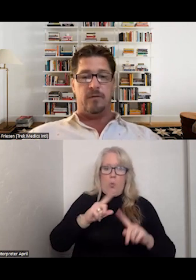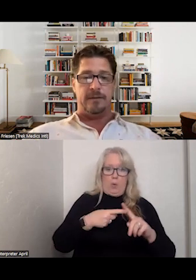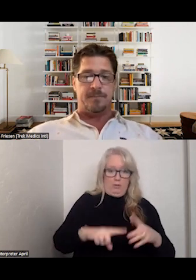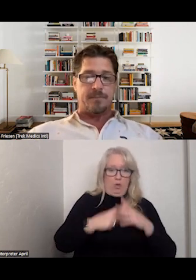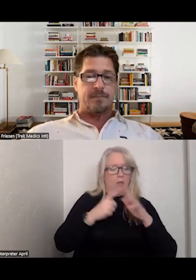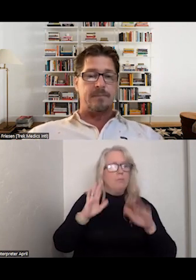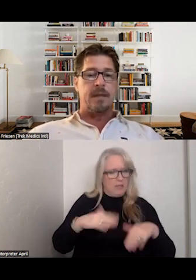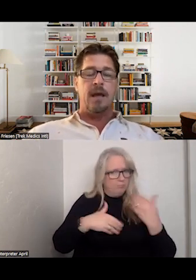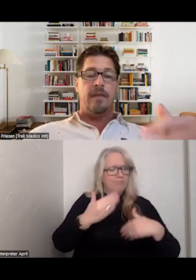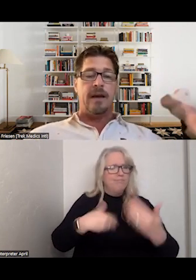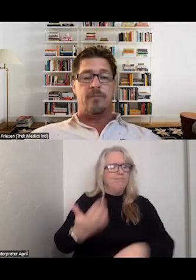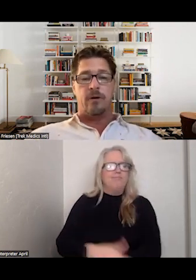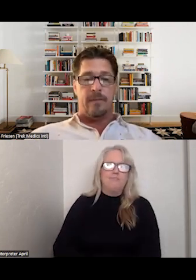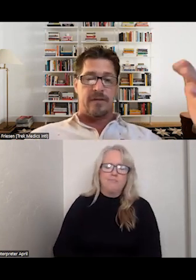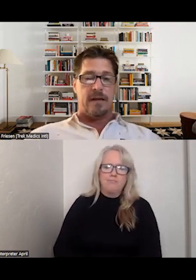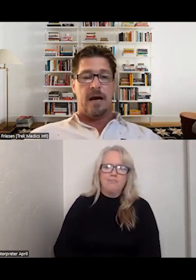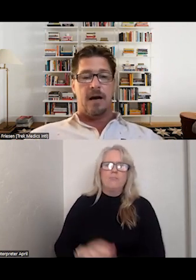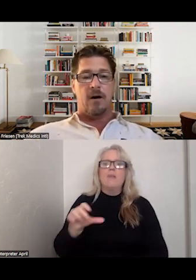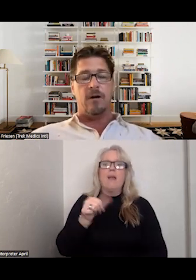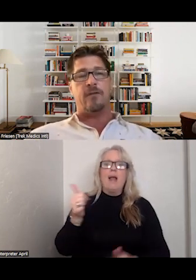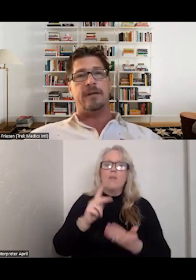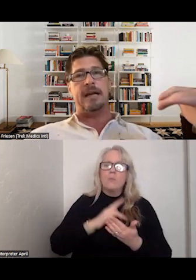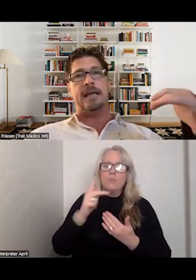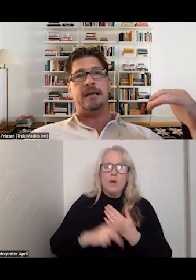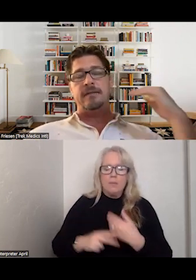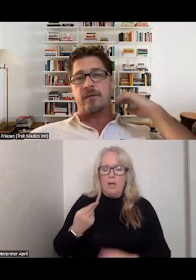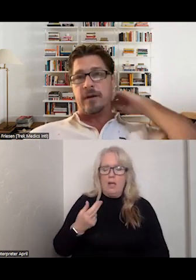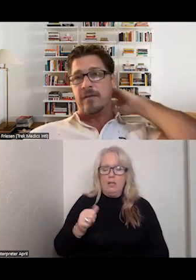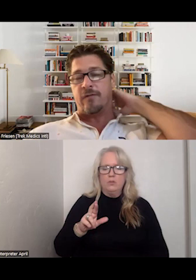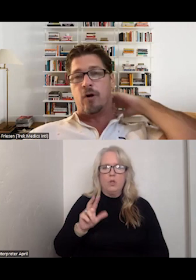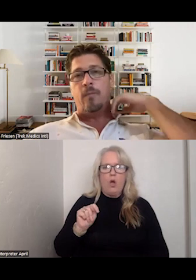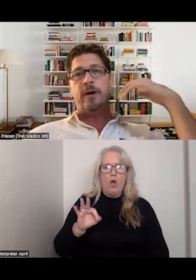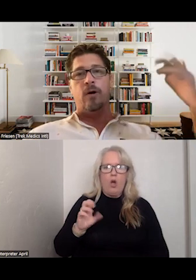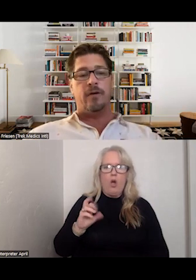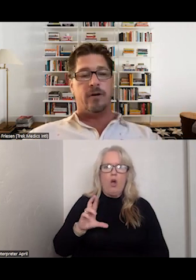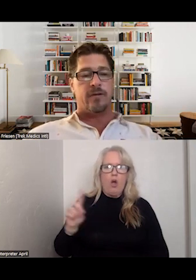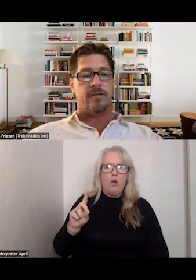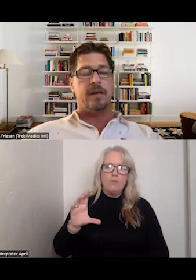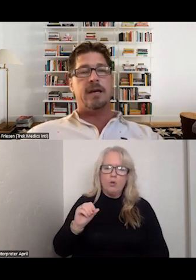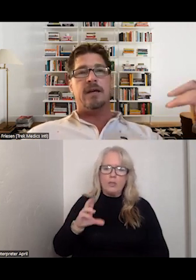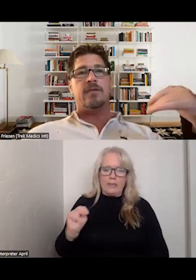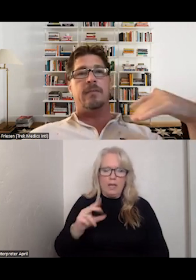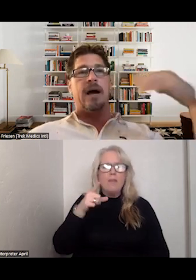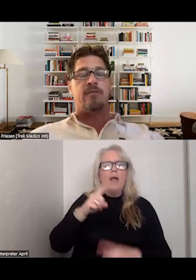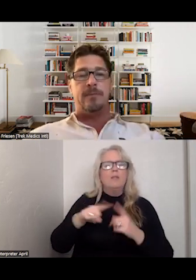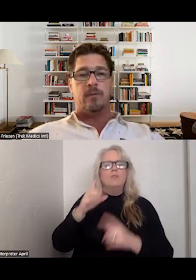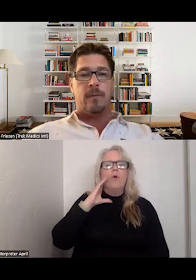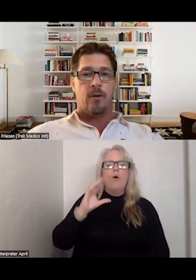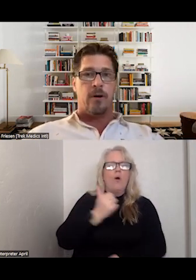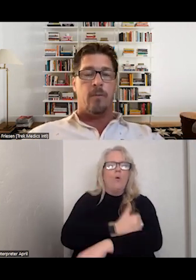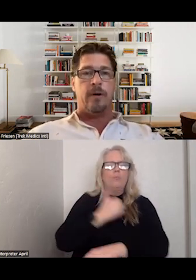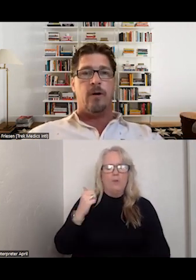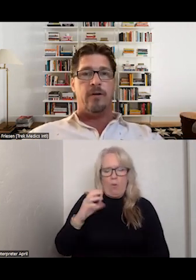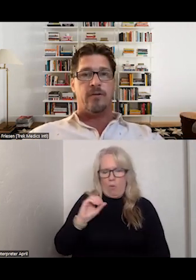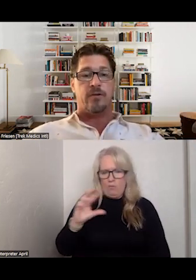can keep moving. The other program is in Hartford, Connecticut. This one is for opioid overdoses. Sometimes people